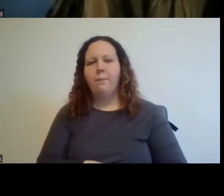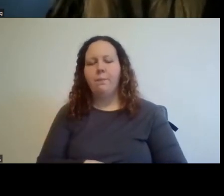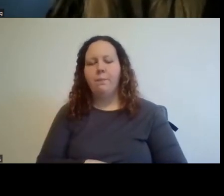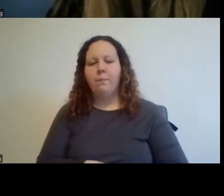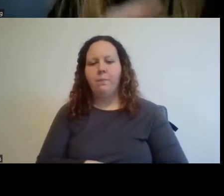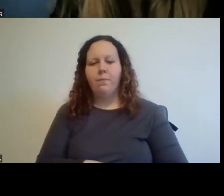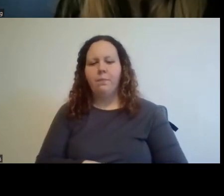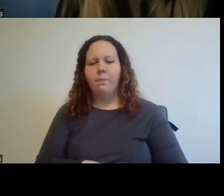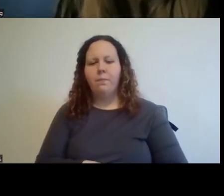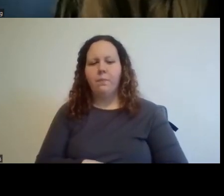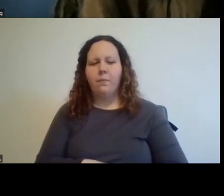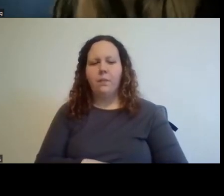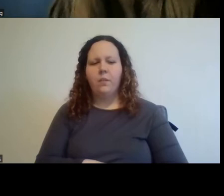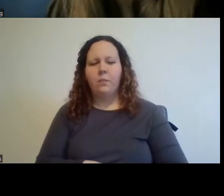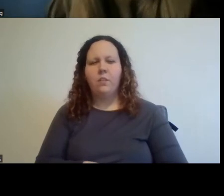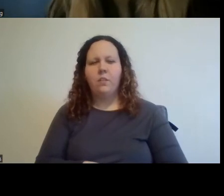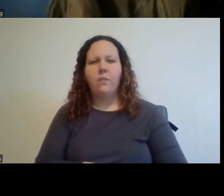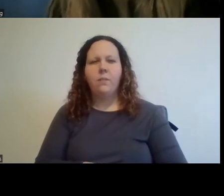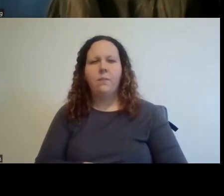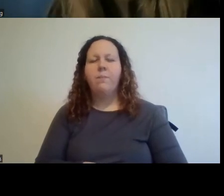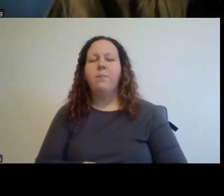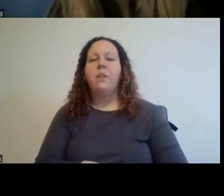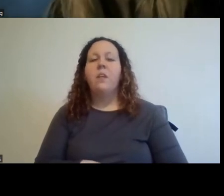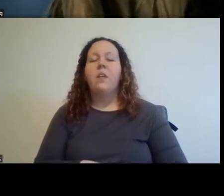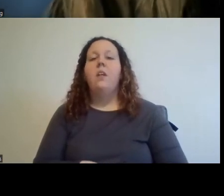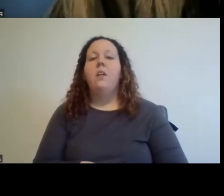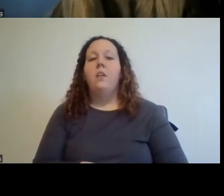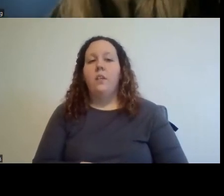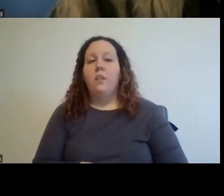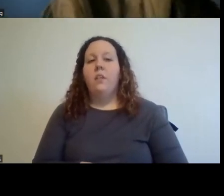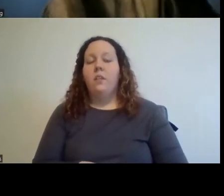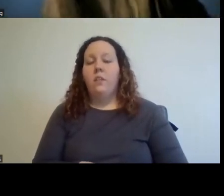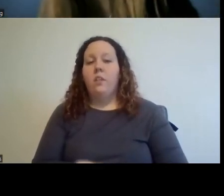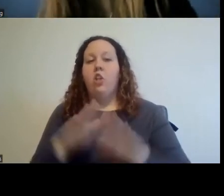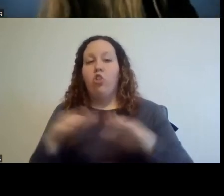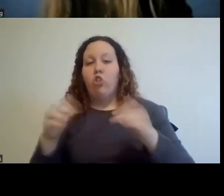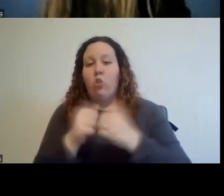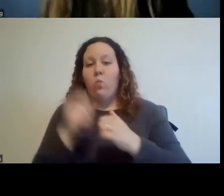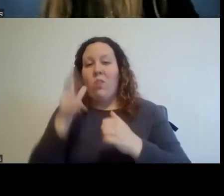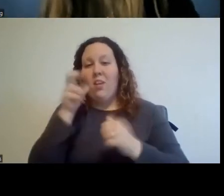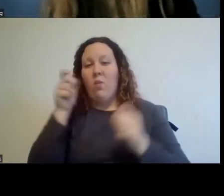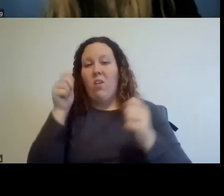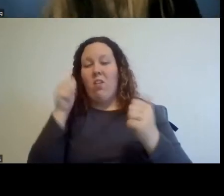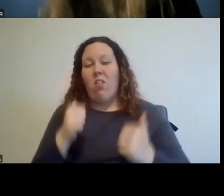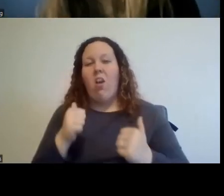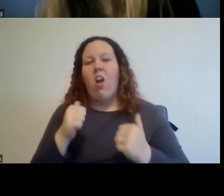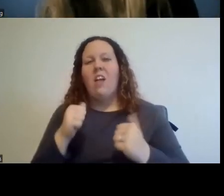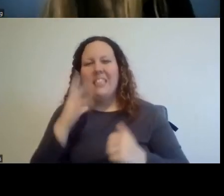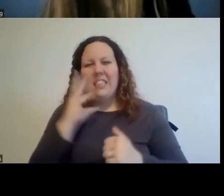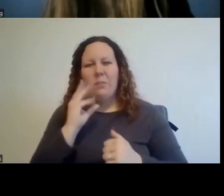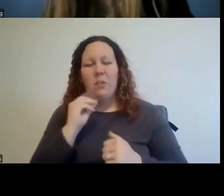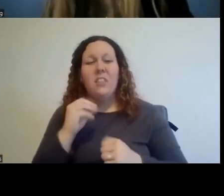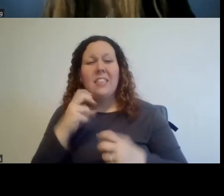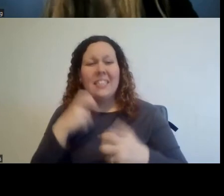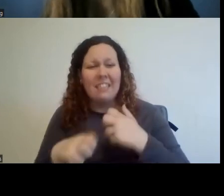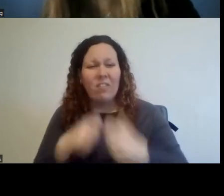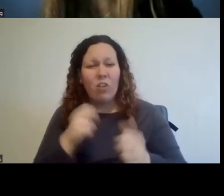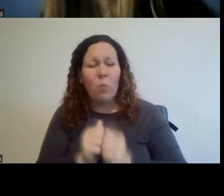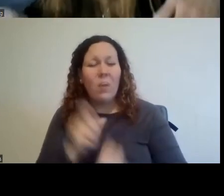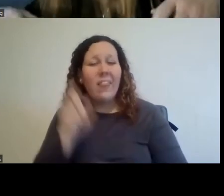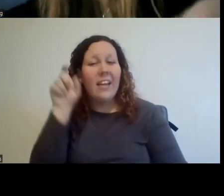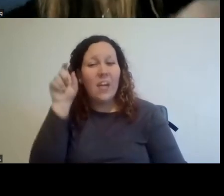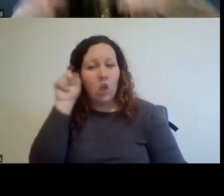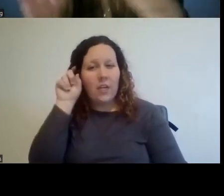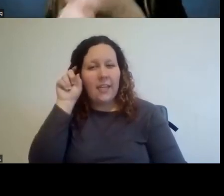And then extensive research shows that children with hearing loss experience listening difficulties with their hearing aids. So you